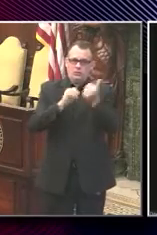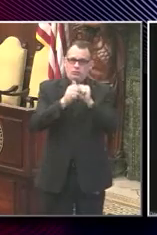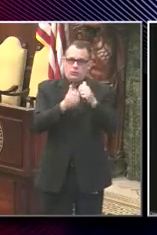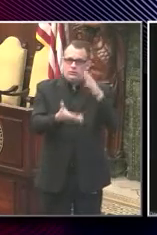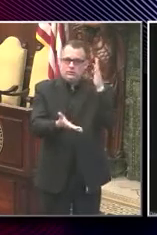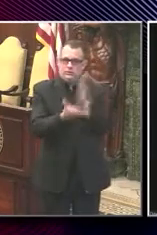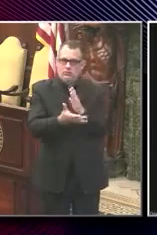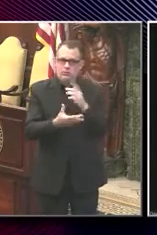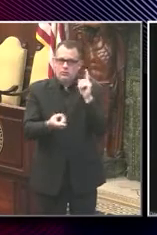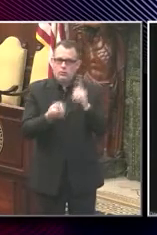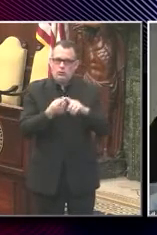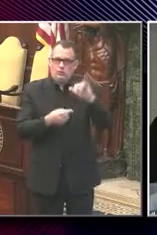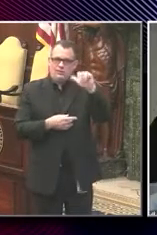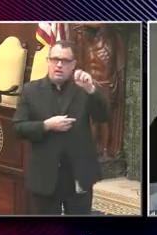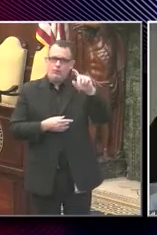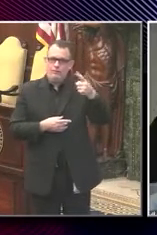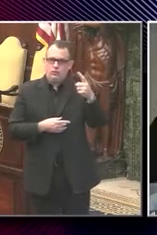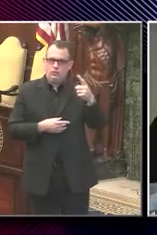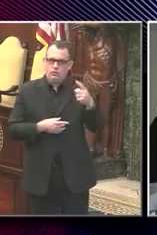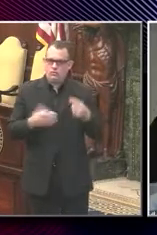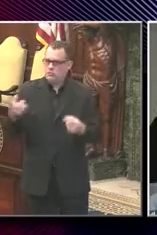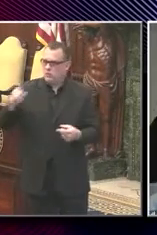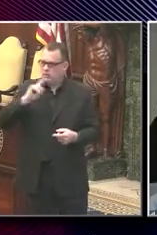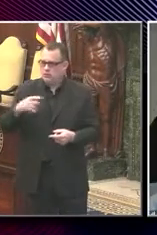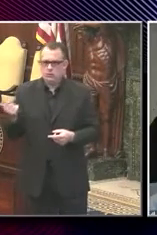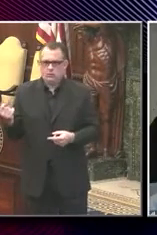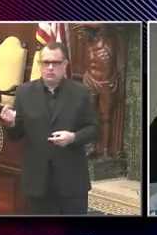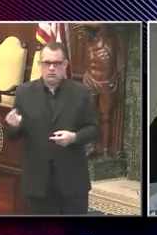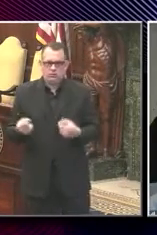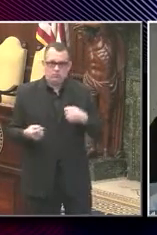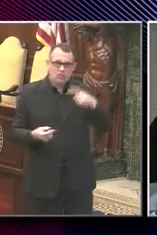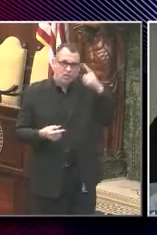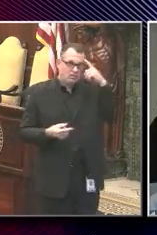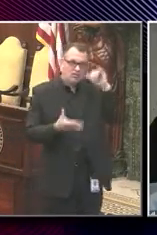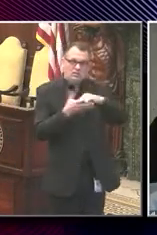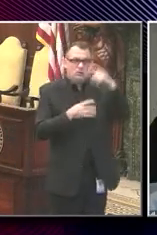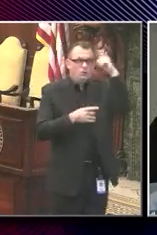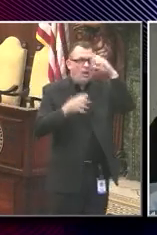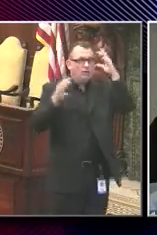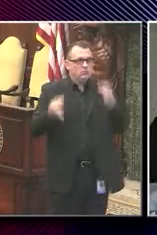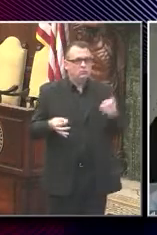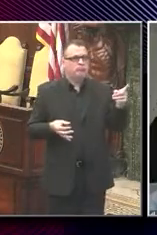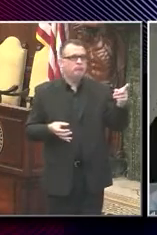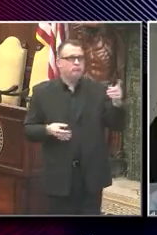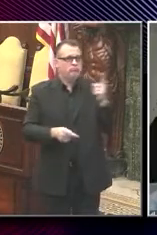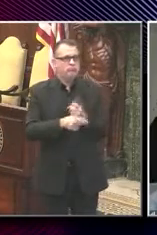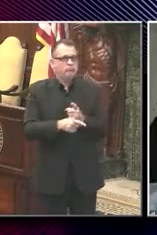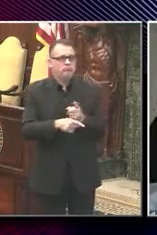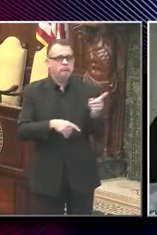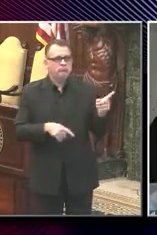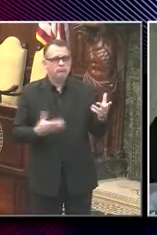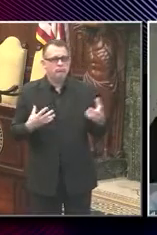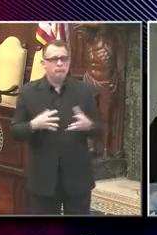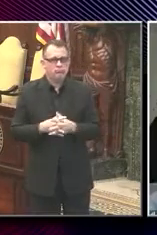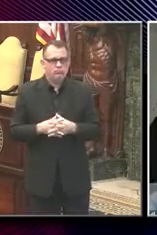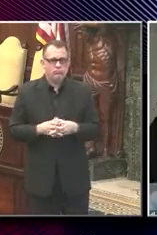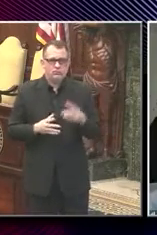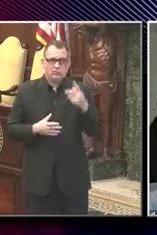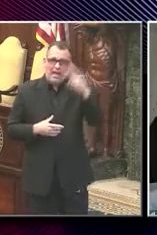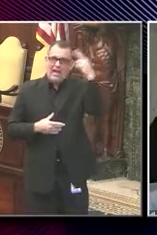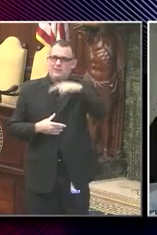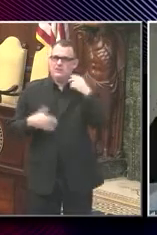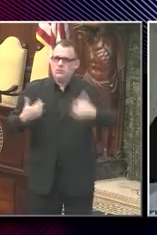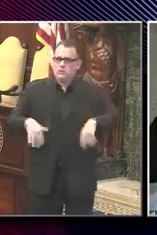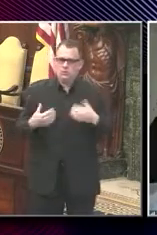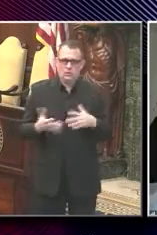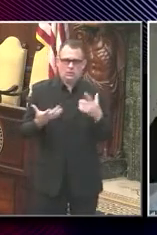1st? I think it's a wise move. There's a risk that in contact sports